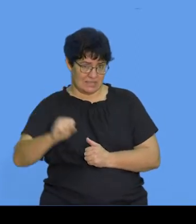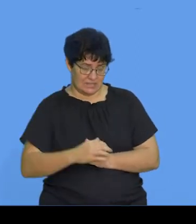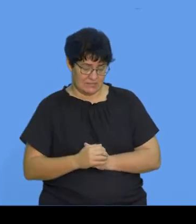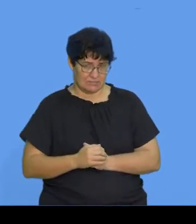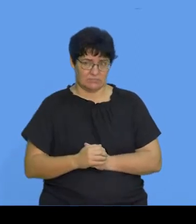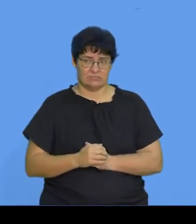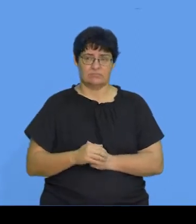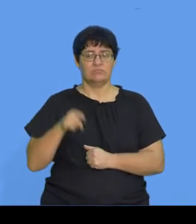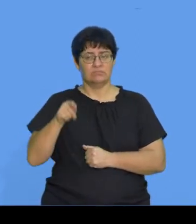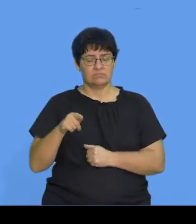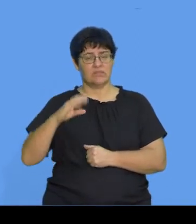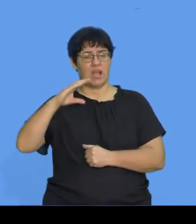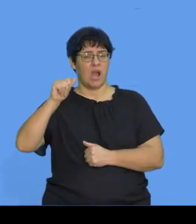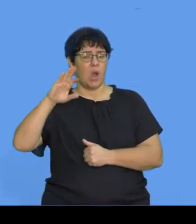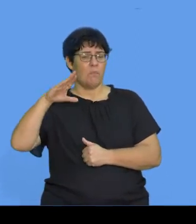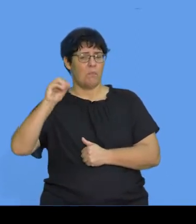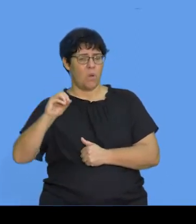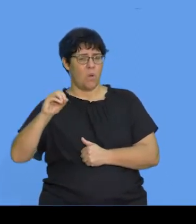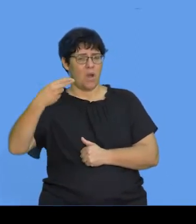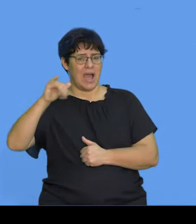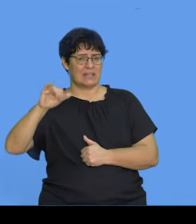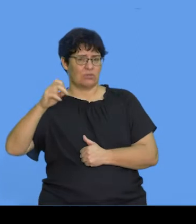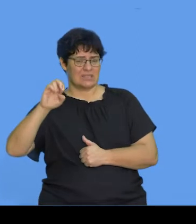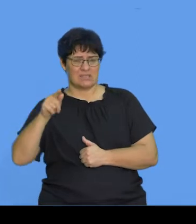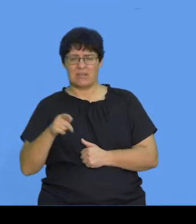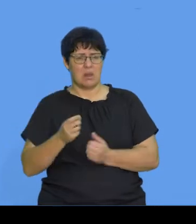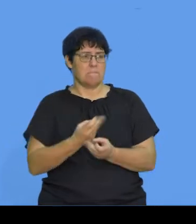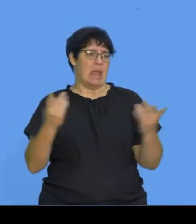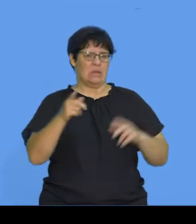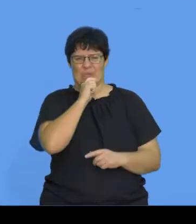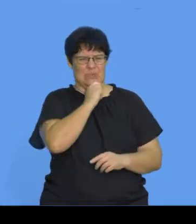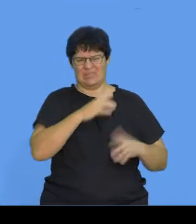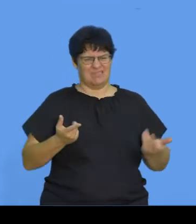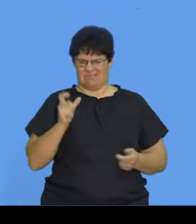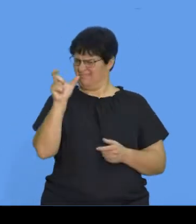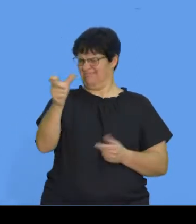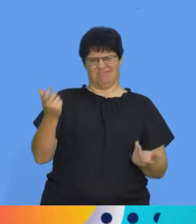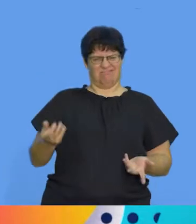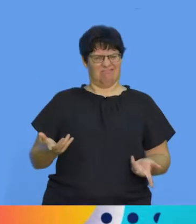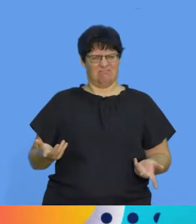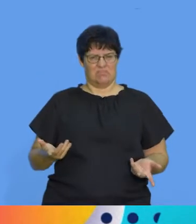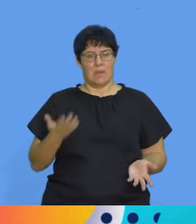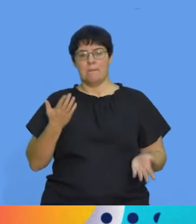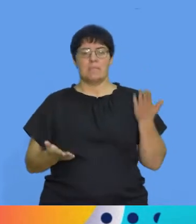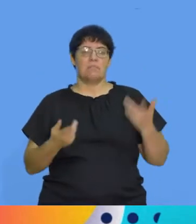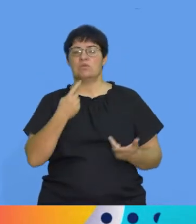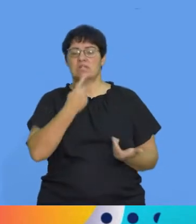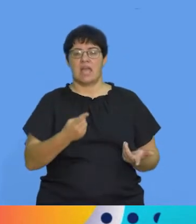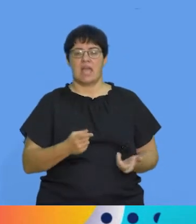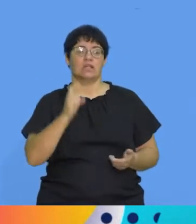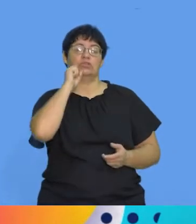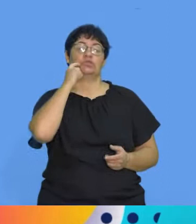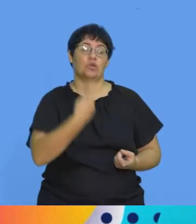Now, carbohydrates, lots of you don't use the word carbohydrates, but you might use it when you say the